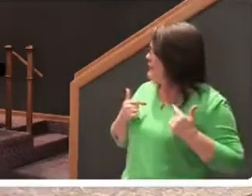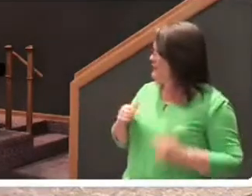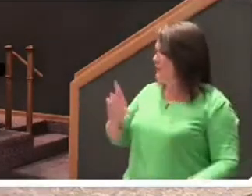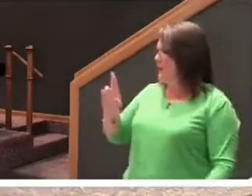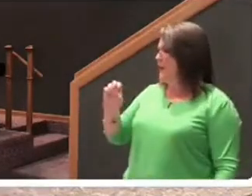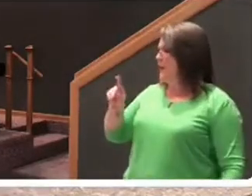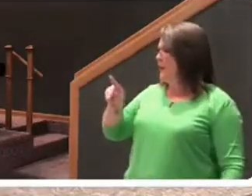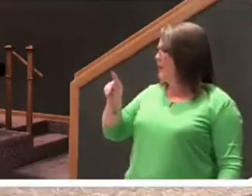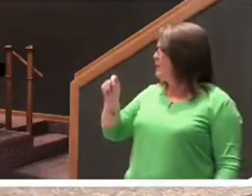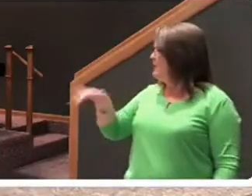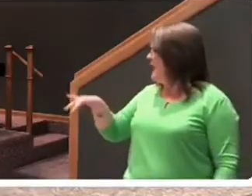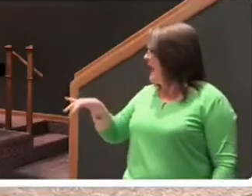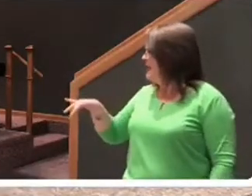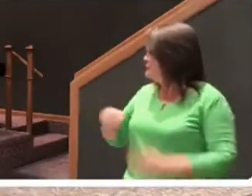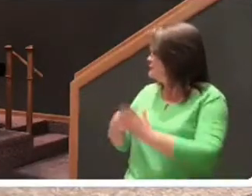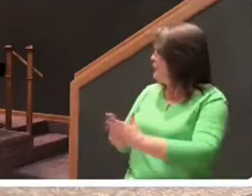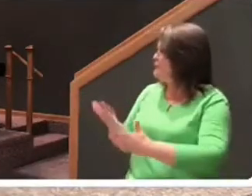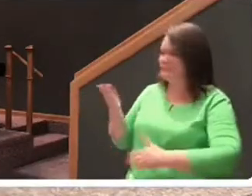replay,